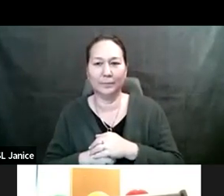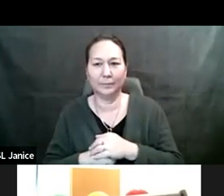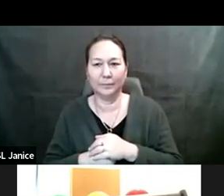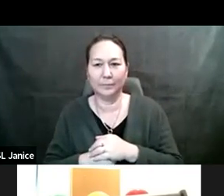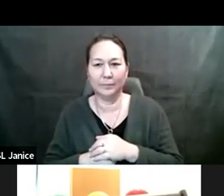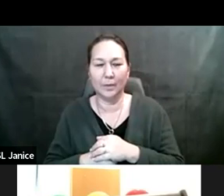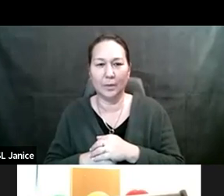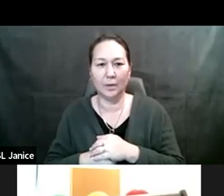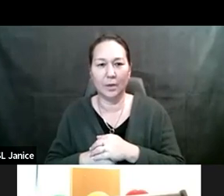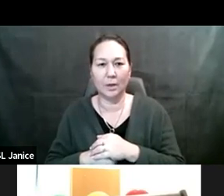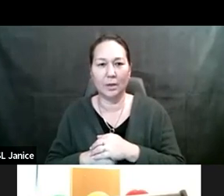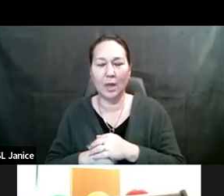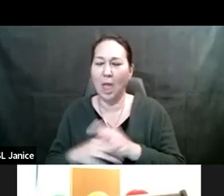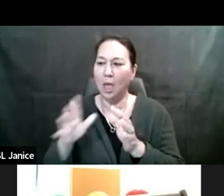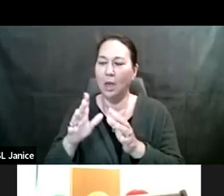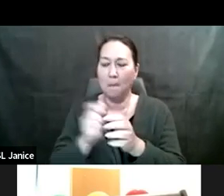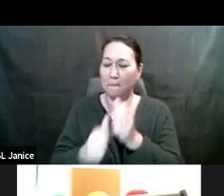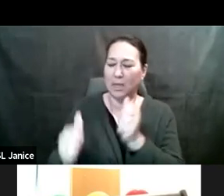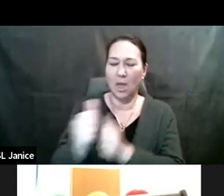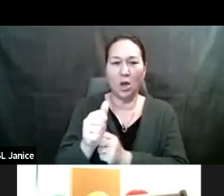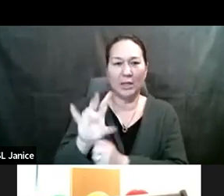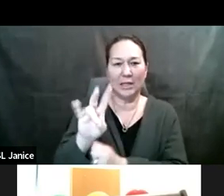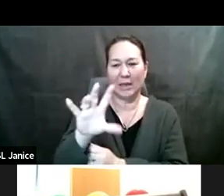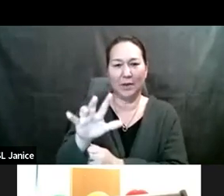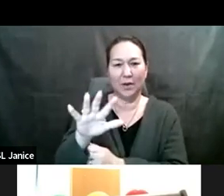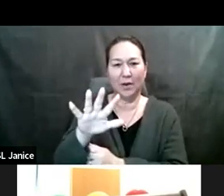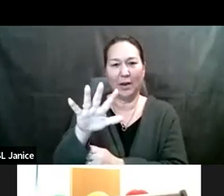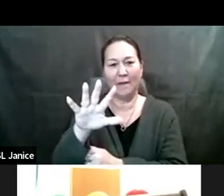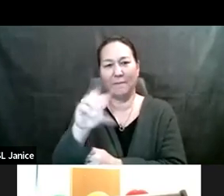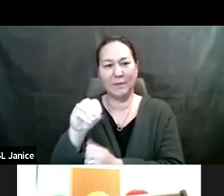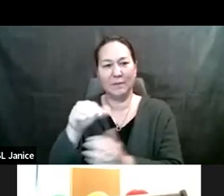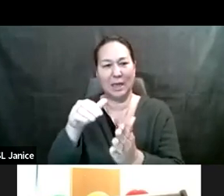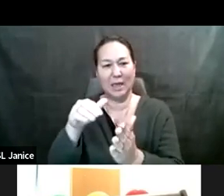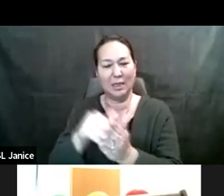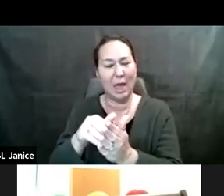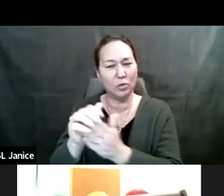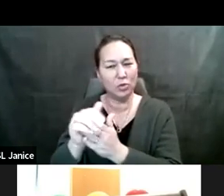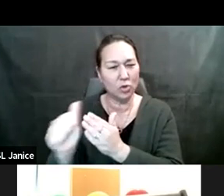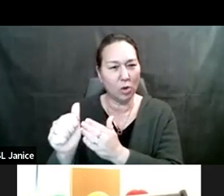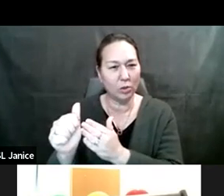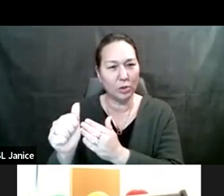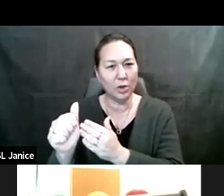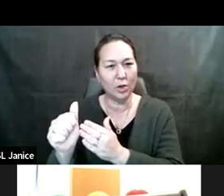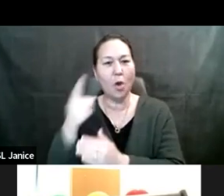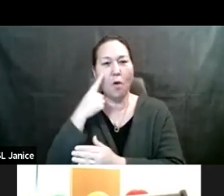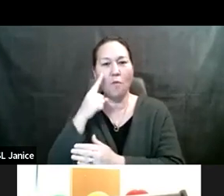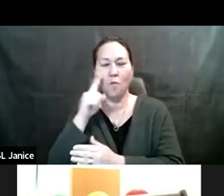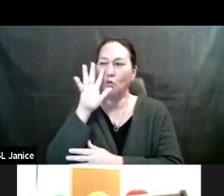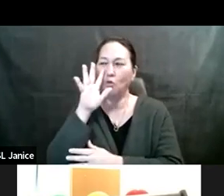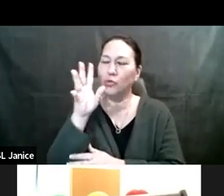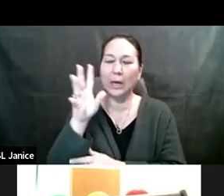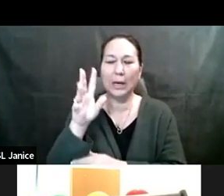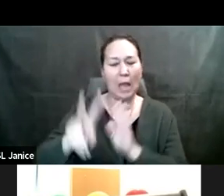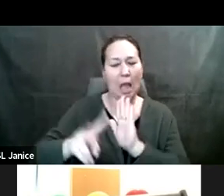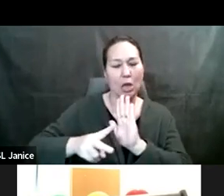beyond the 750 000 for the costs of creating a dual language program